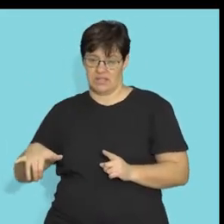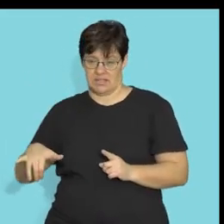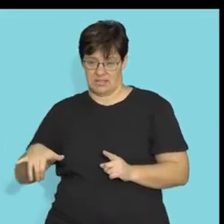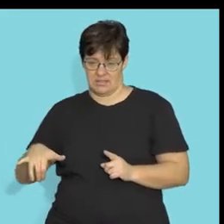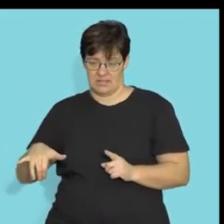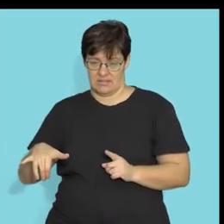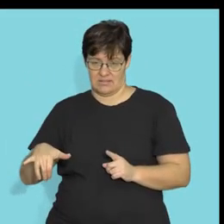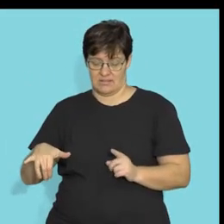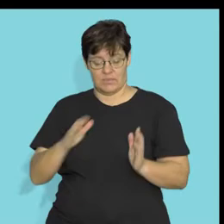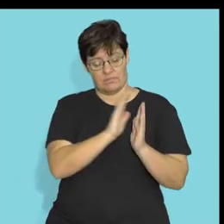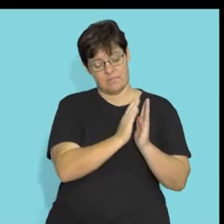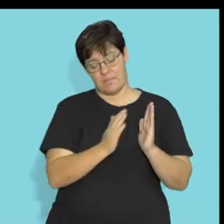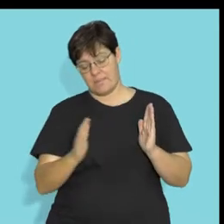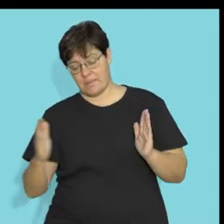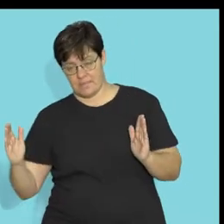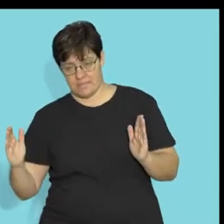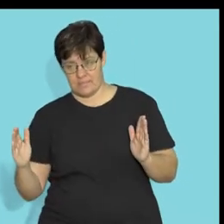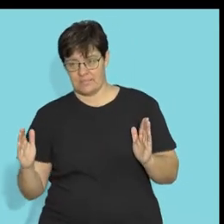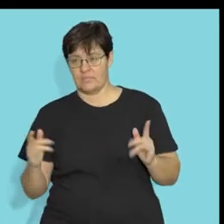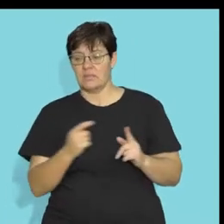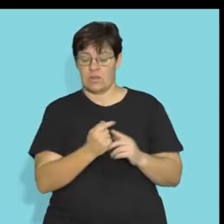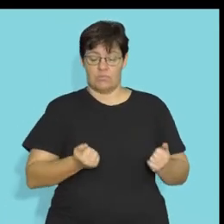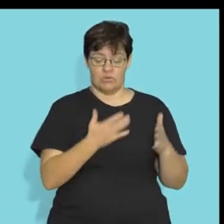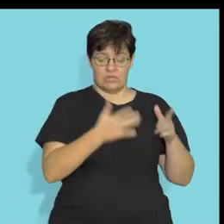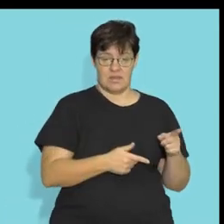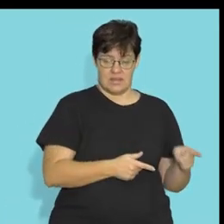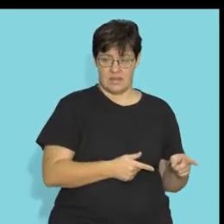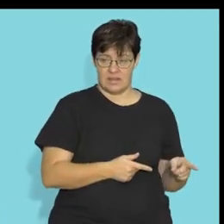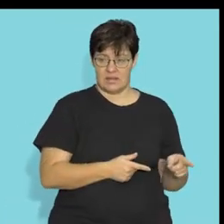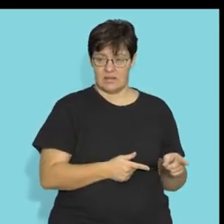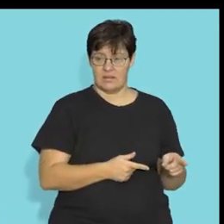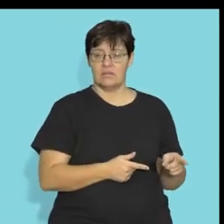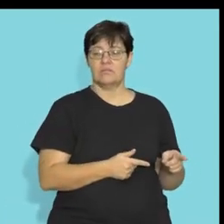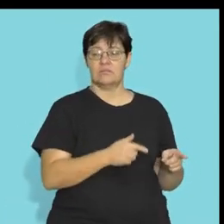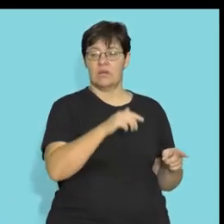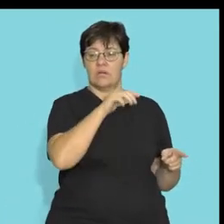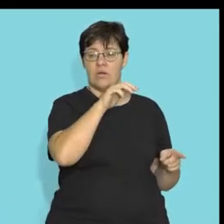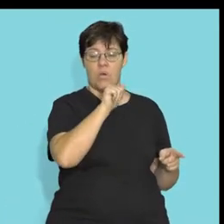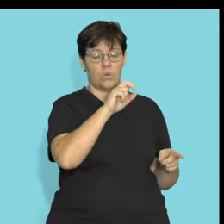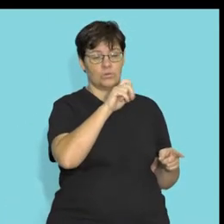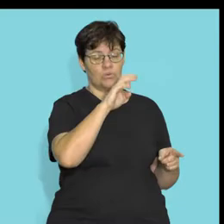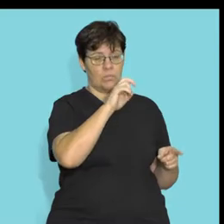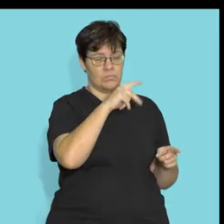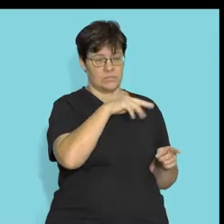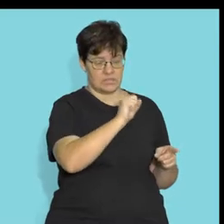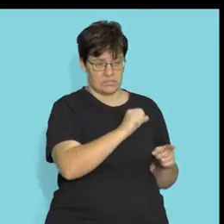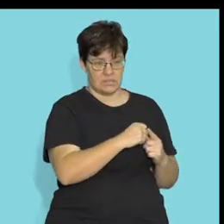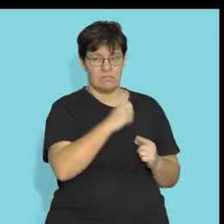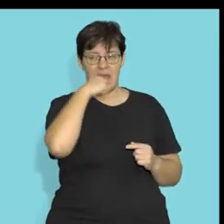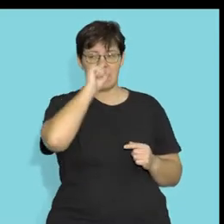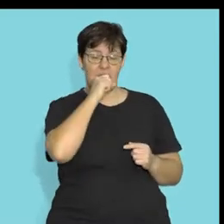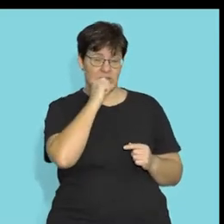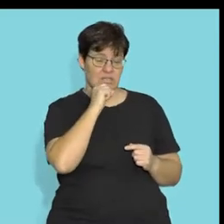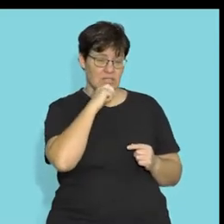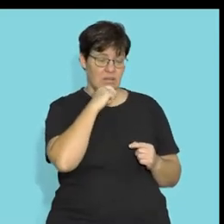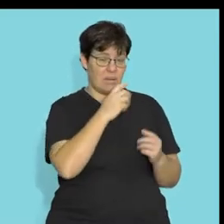consumers. And this illustration shows you your producers here being your autotrophs. In this case, it's the carrot plant.